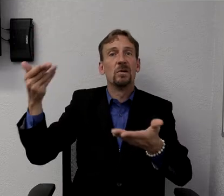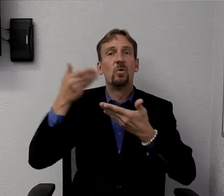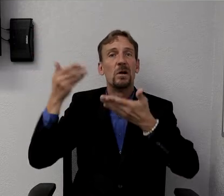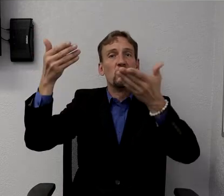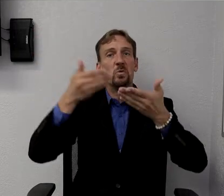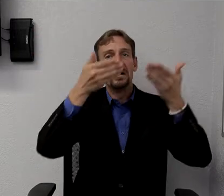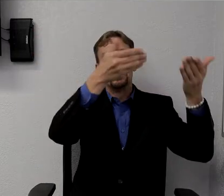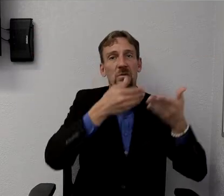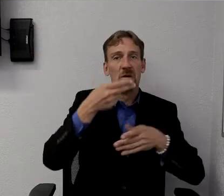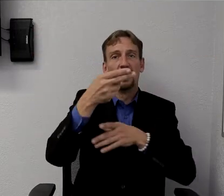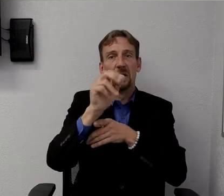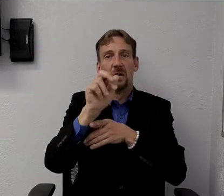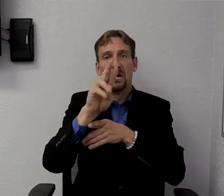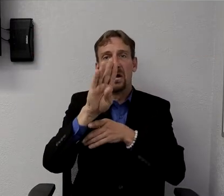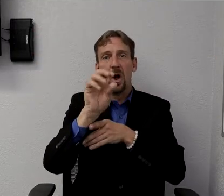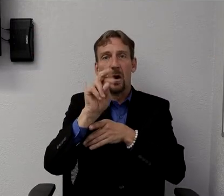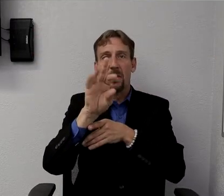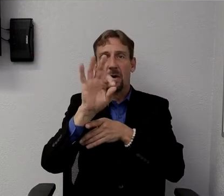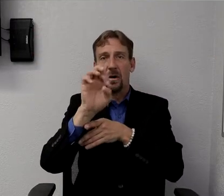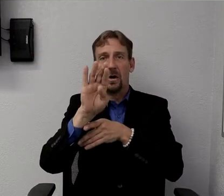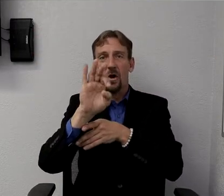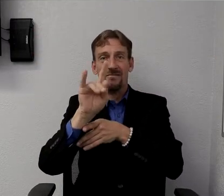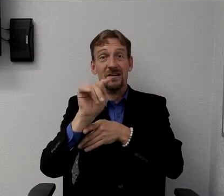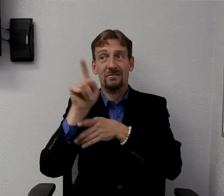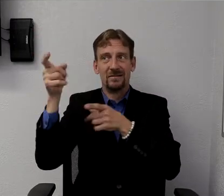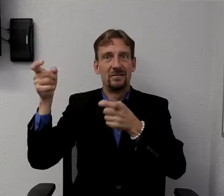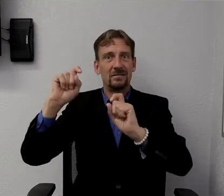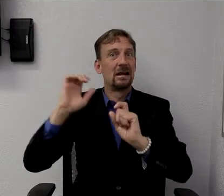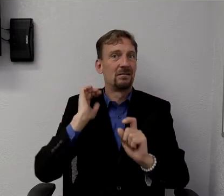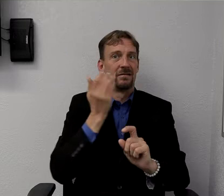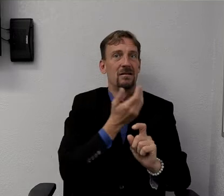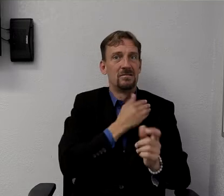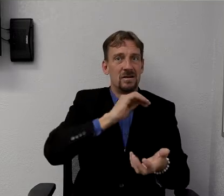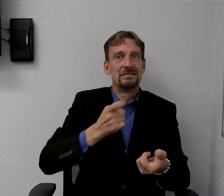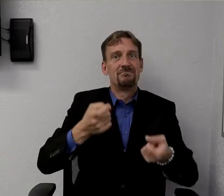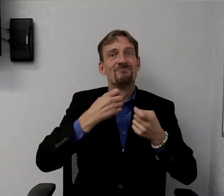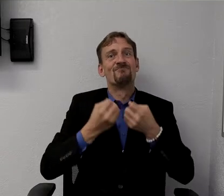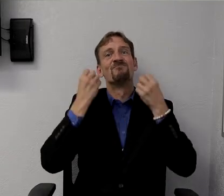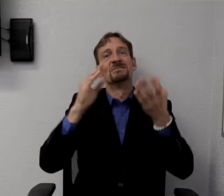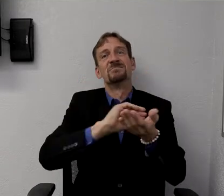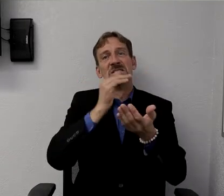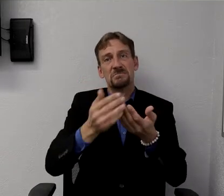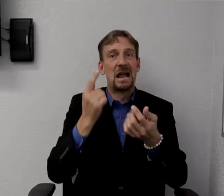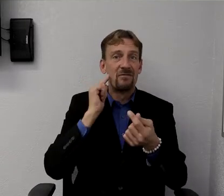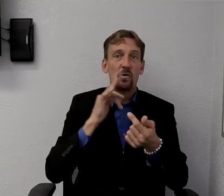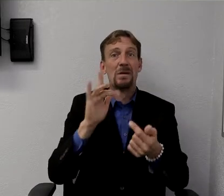that, just adding to our supplies. We greatly appreciate that. And we do continue to